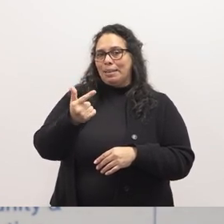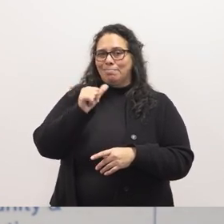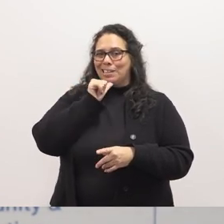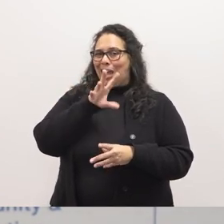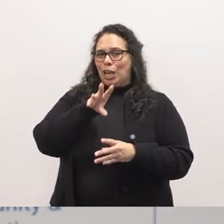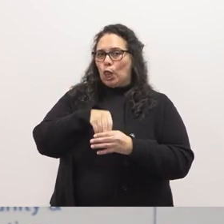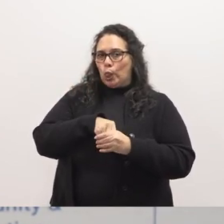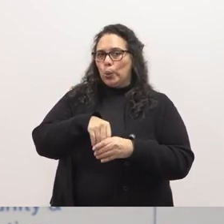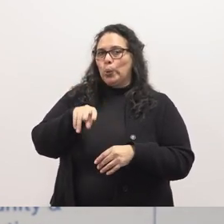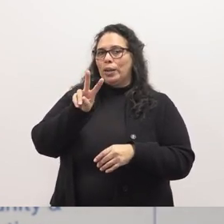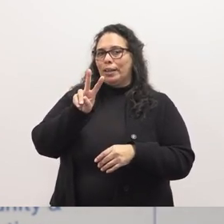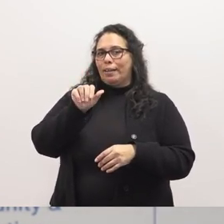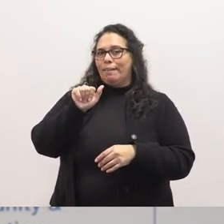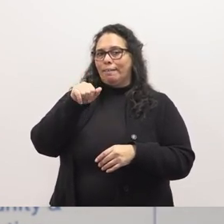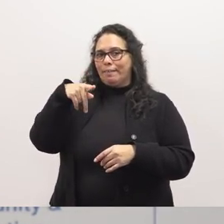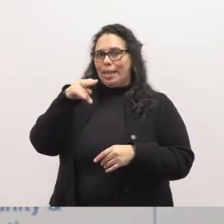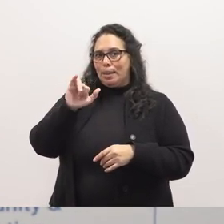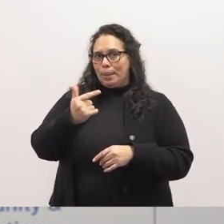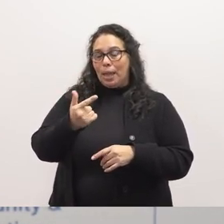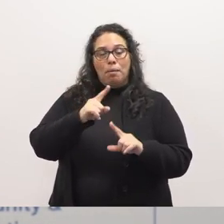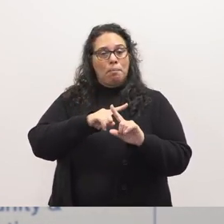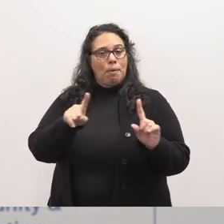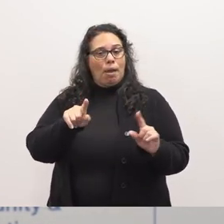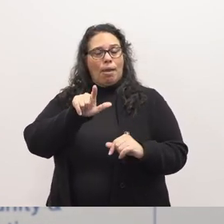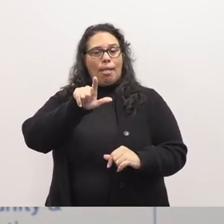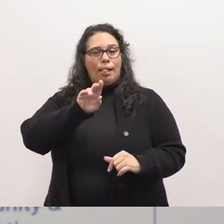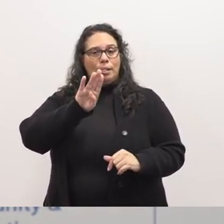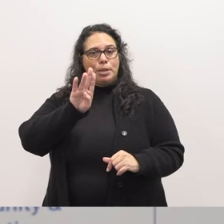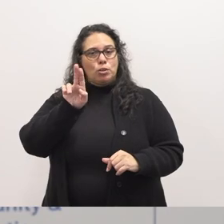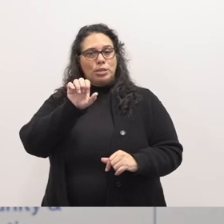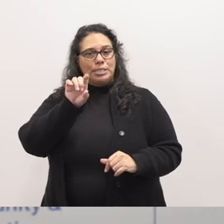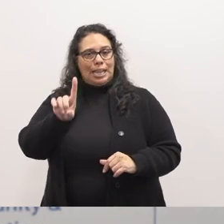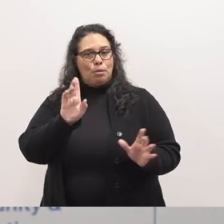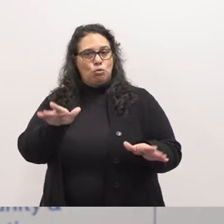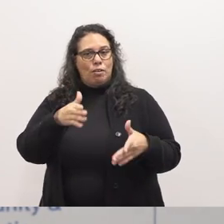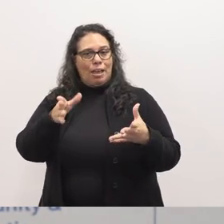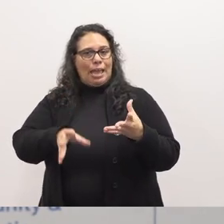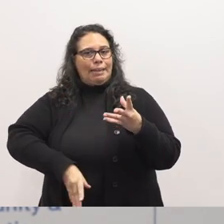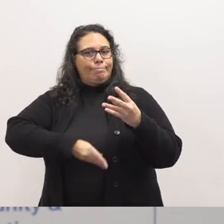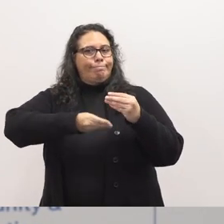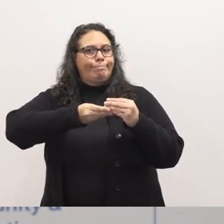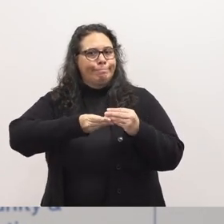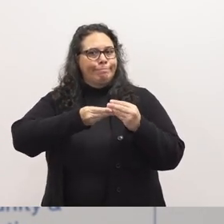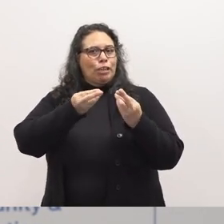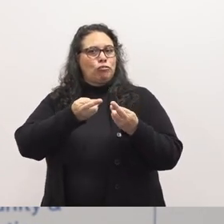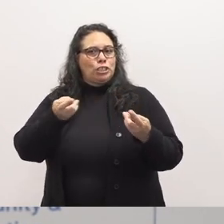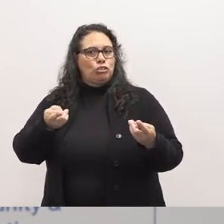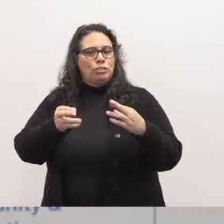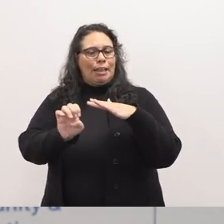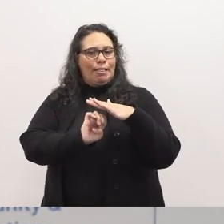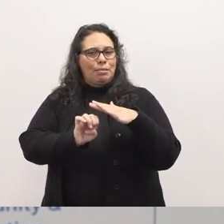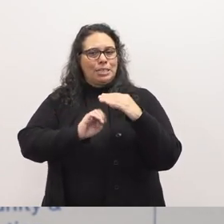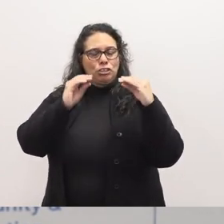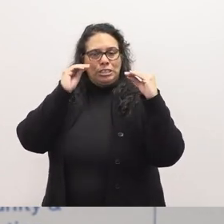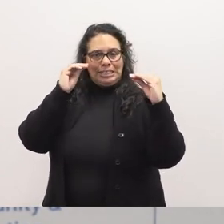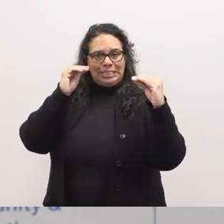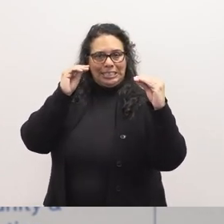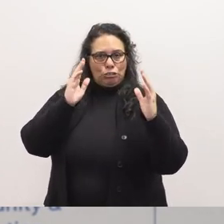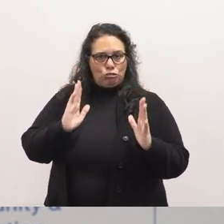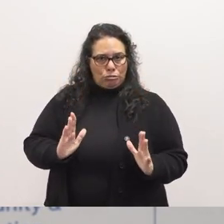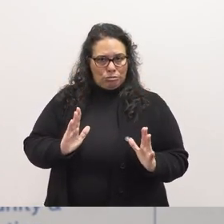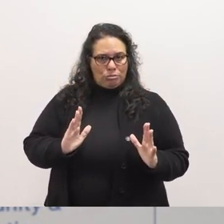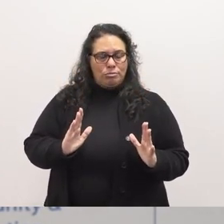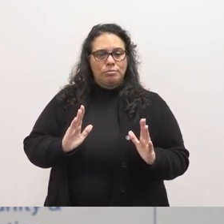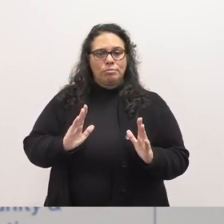vaping. However, LBUSD has provided supplemental resources to elementary school teachers,